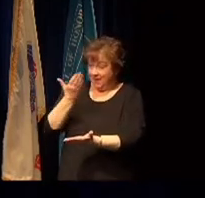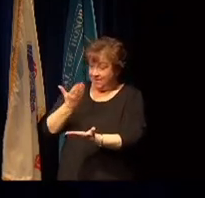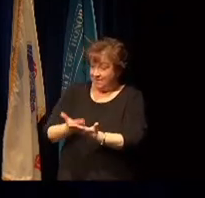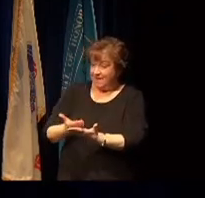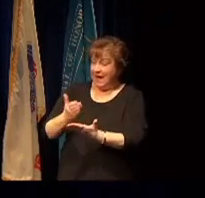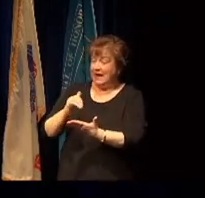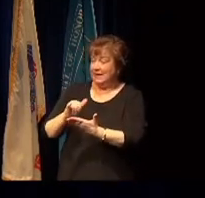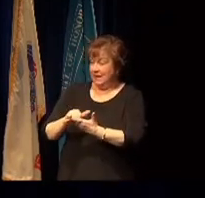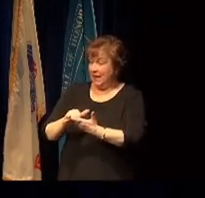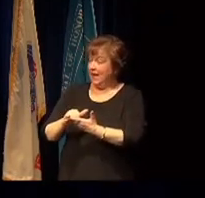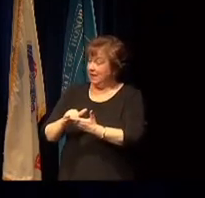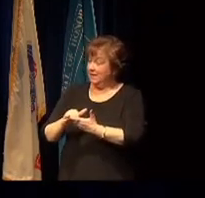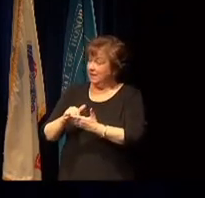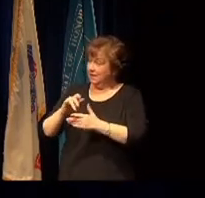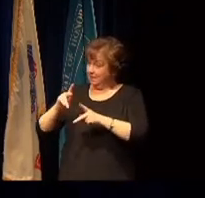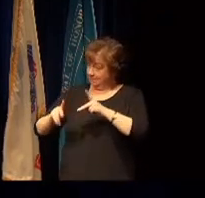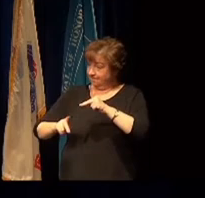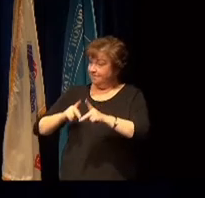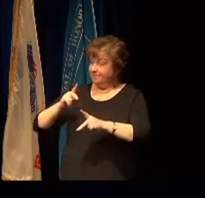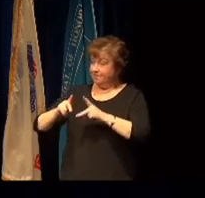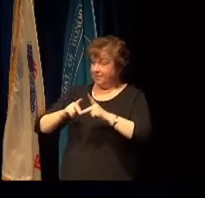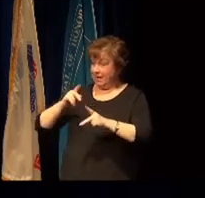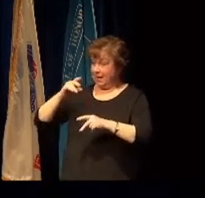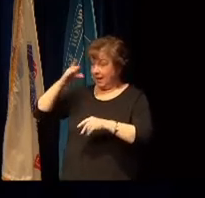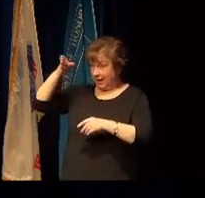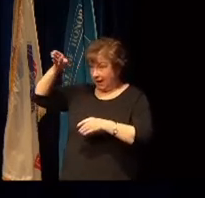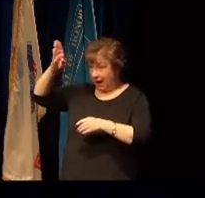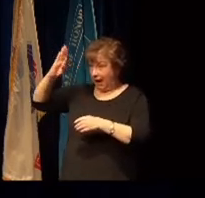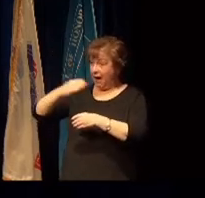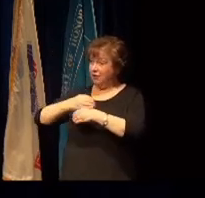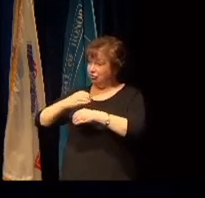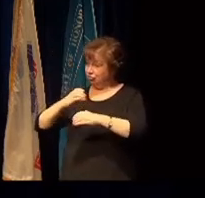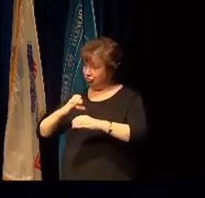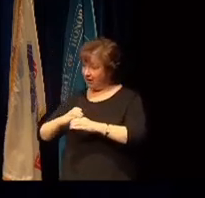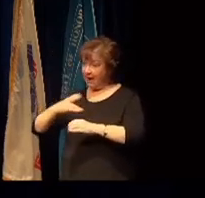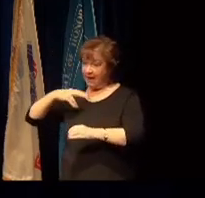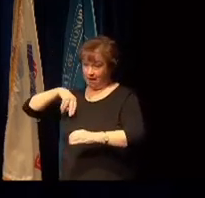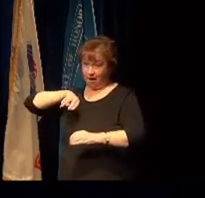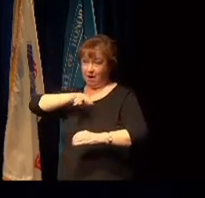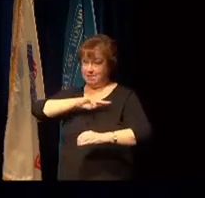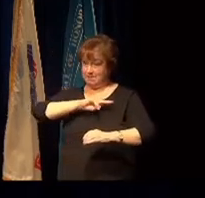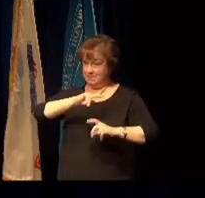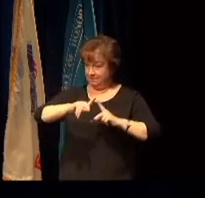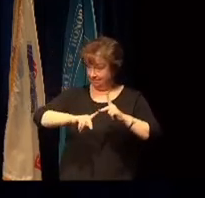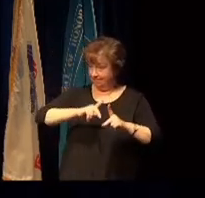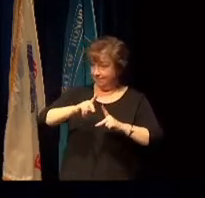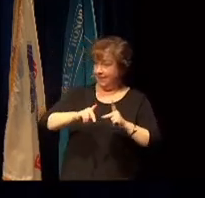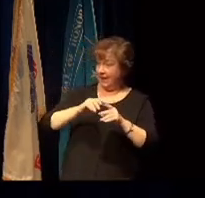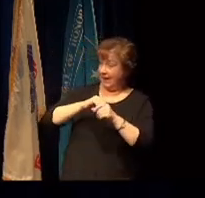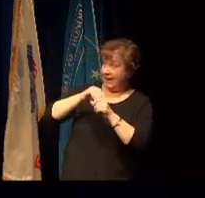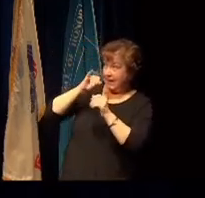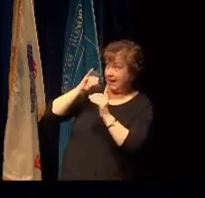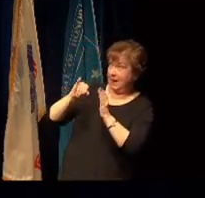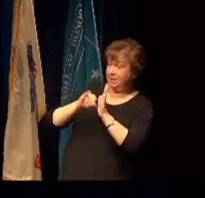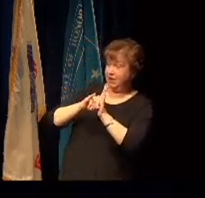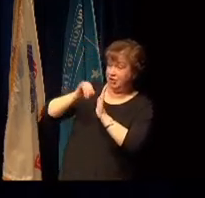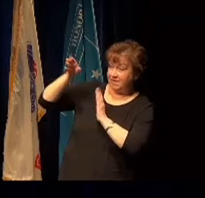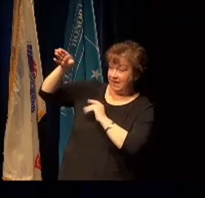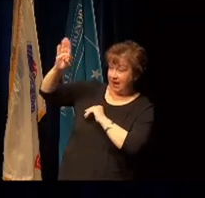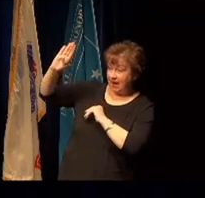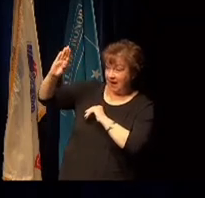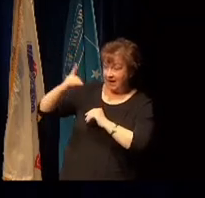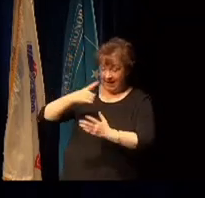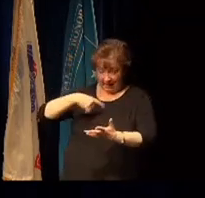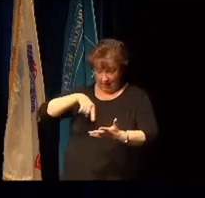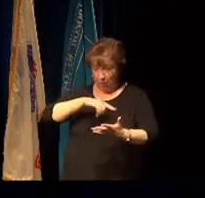that man has been created by God in the image of God, and man has fallen.